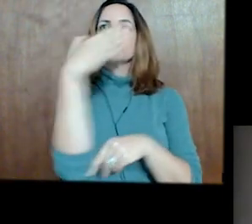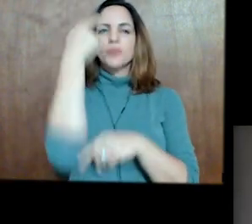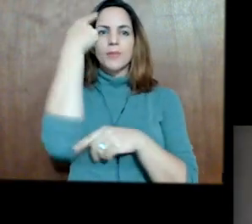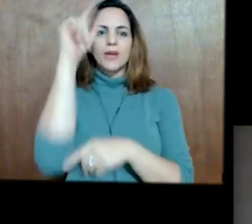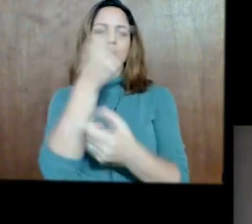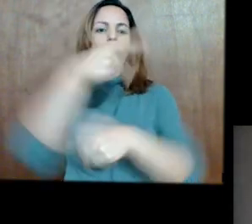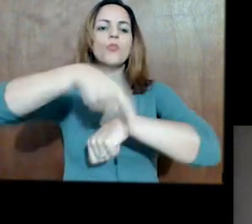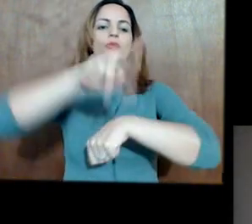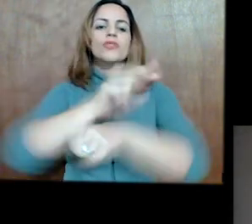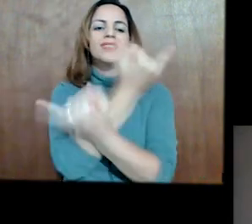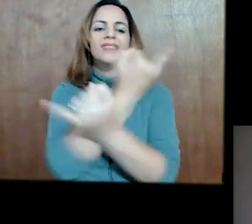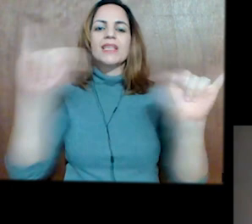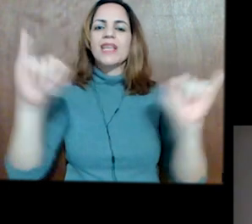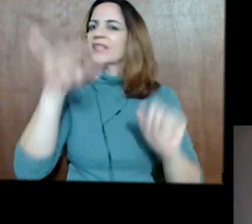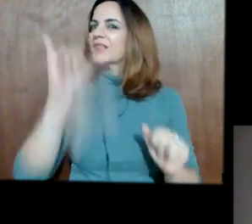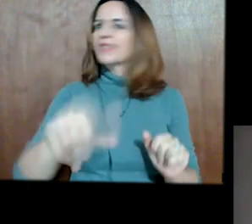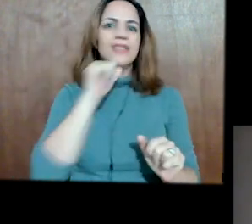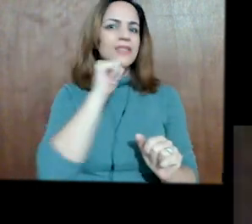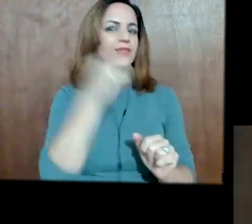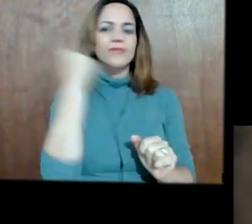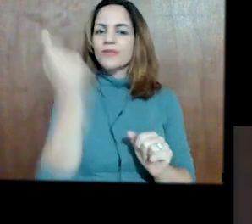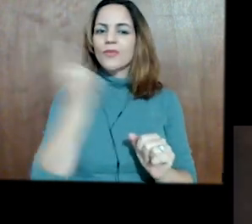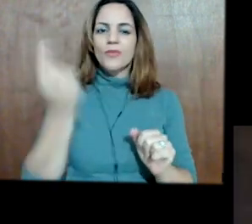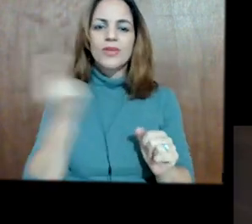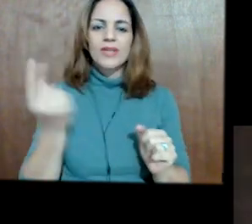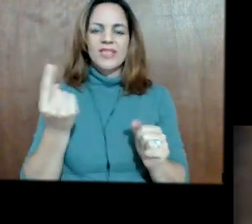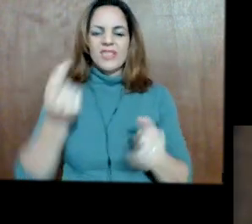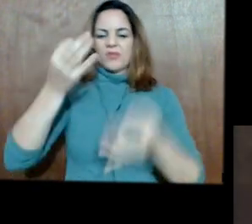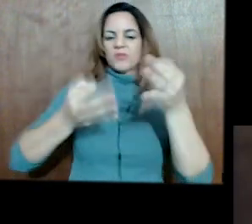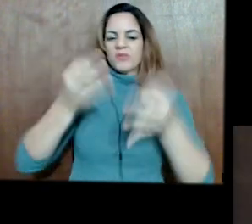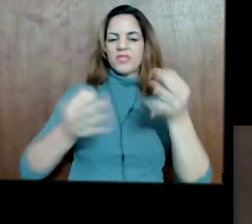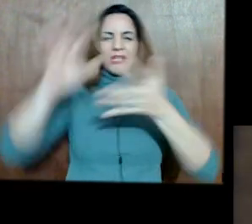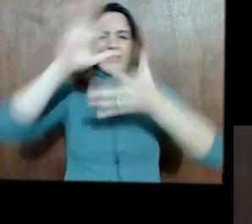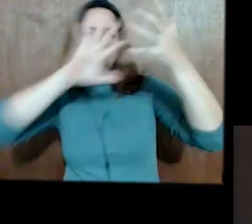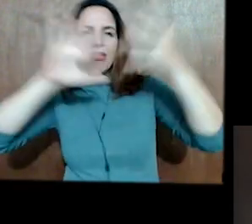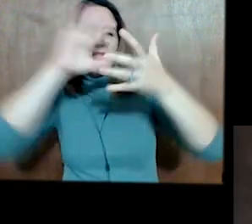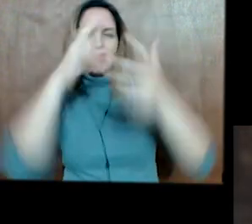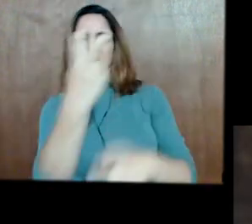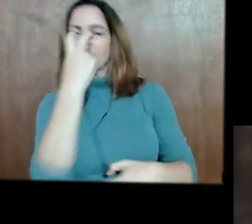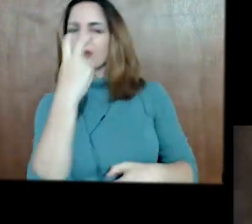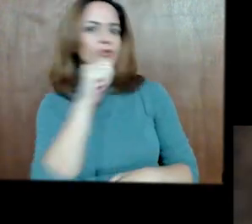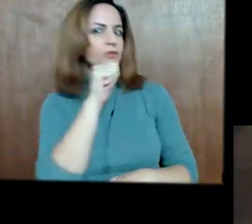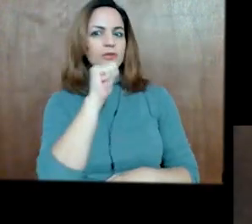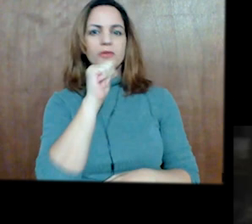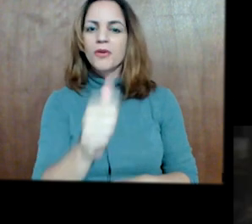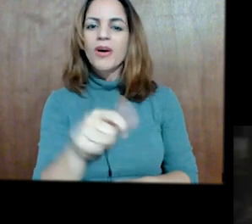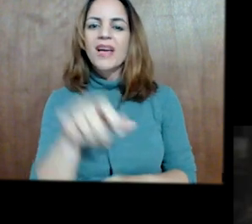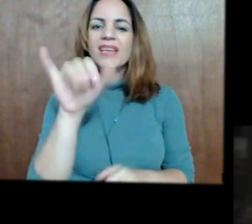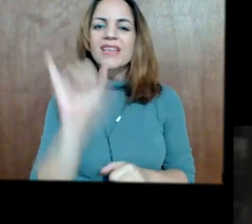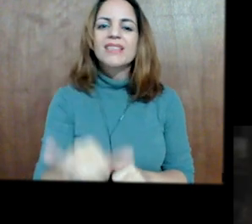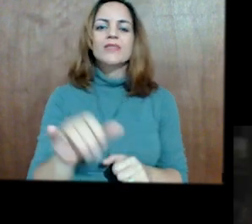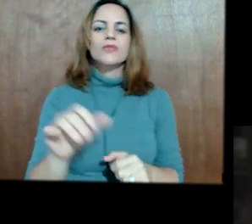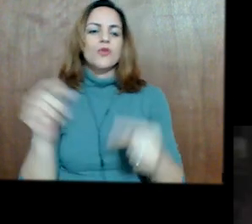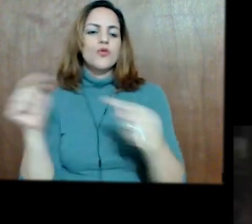abstract justice. It's a question of struggling for our own freedom.